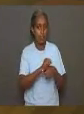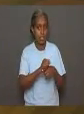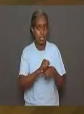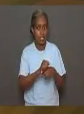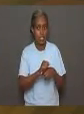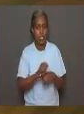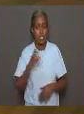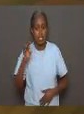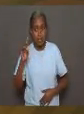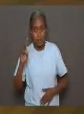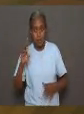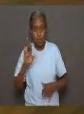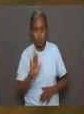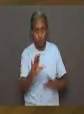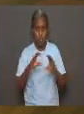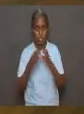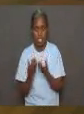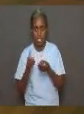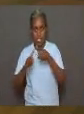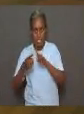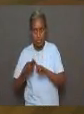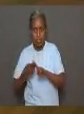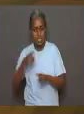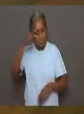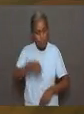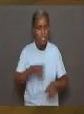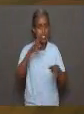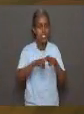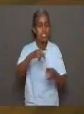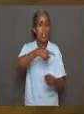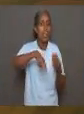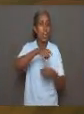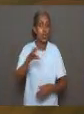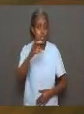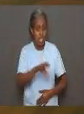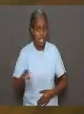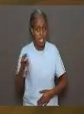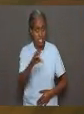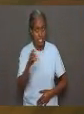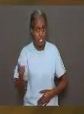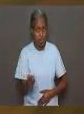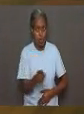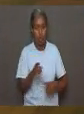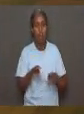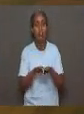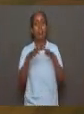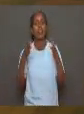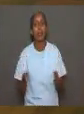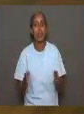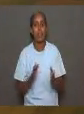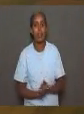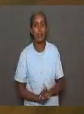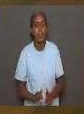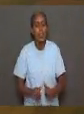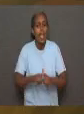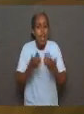7 of your classmates must sit around a circular table.